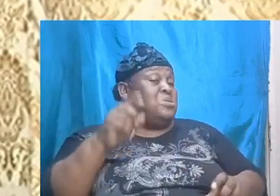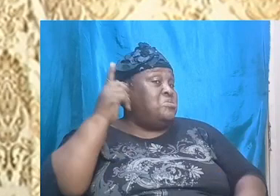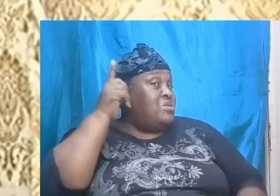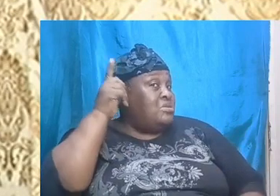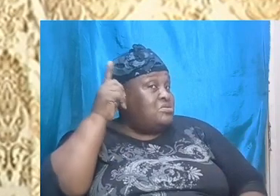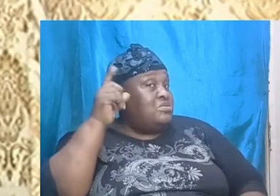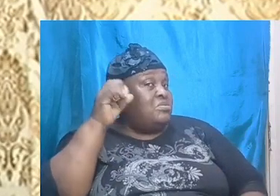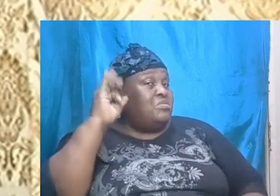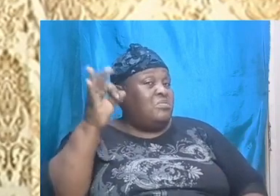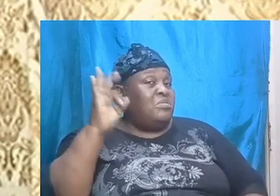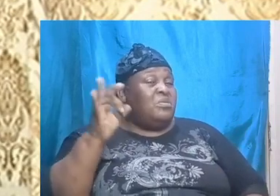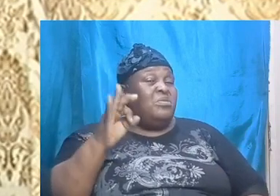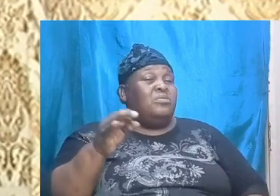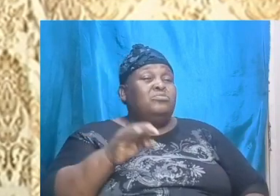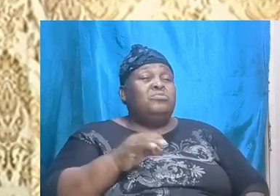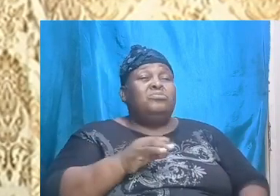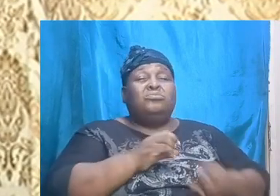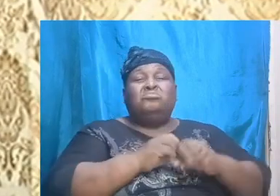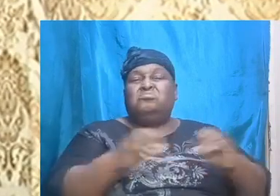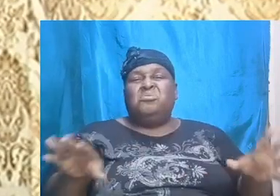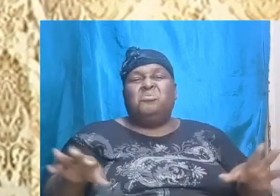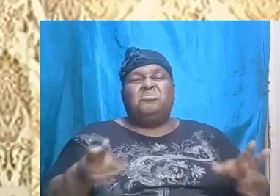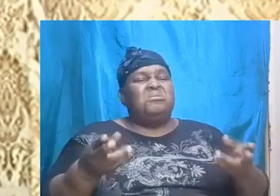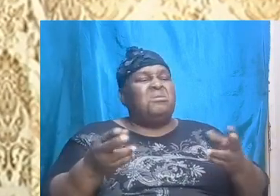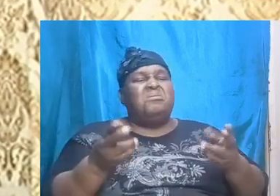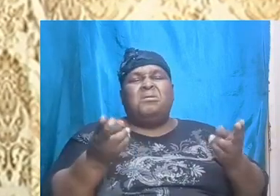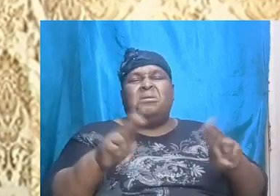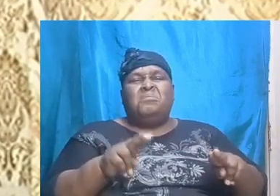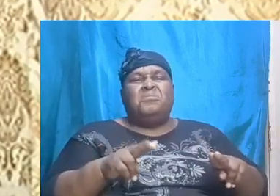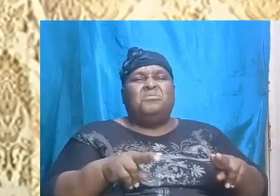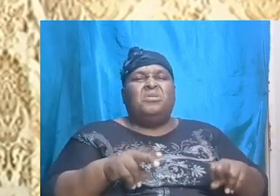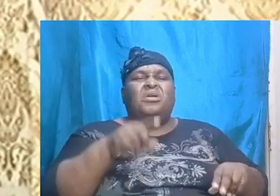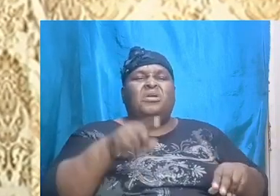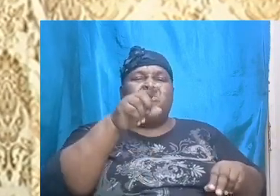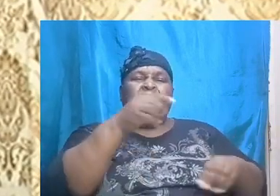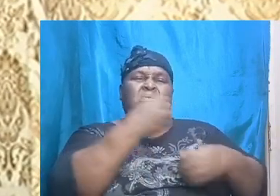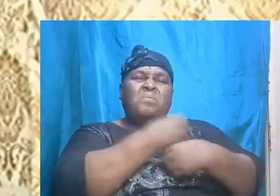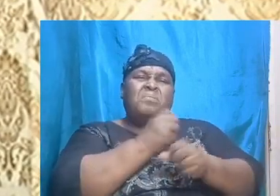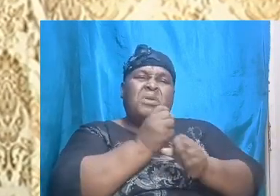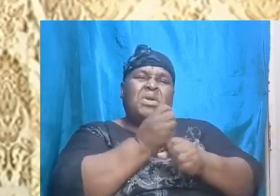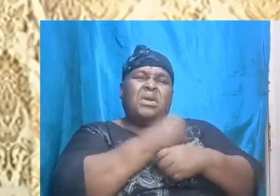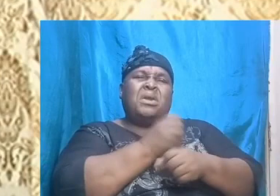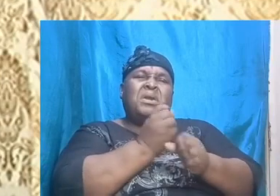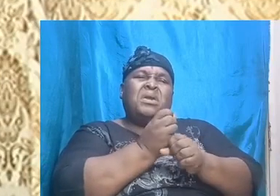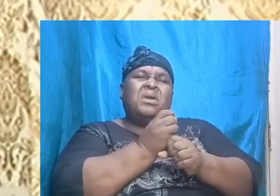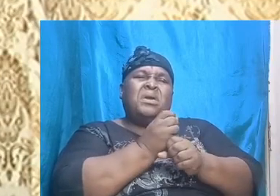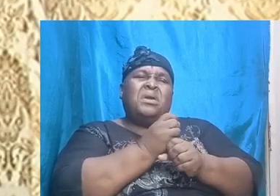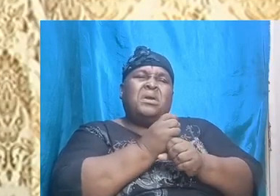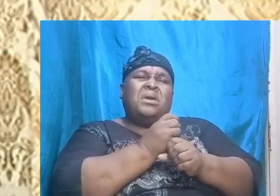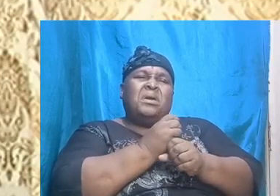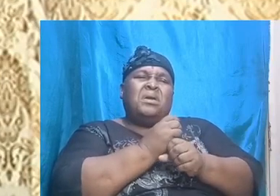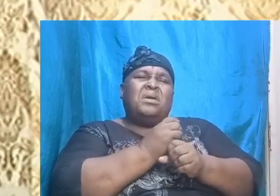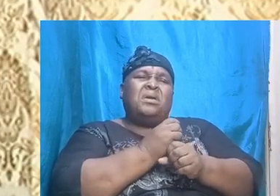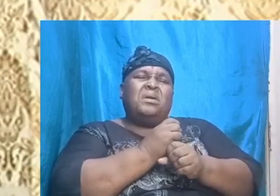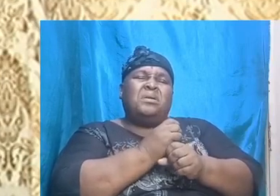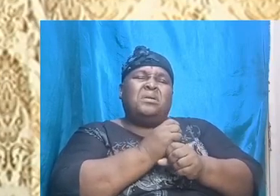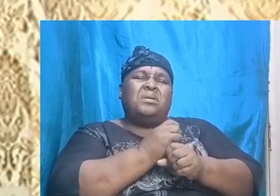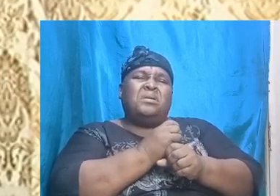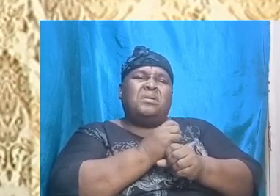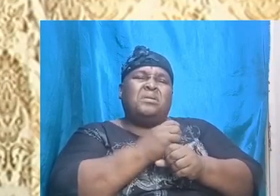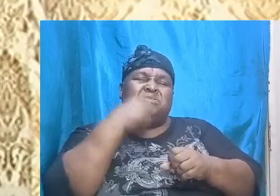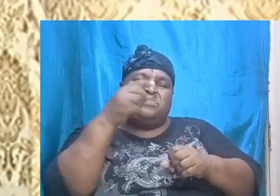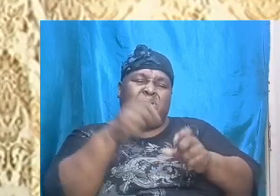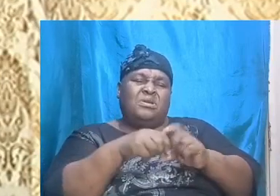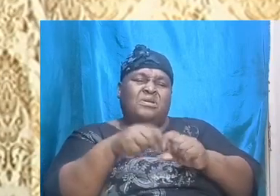that. You don't need to listen to the elders. Nothing gonna happen. And you are low. You are bribed by the enemy. You are influenced by the talk of the